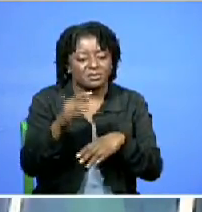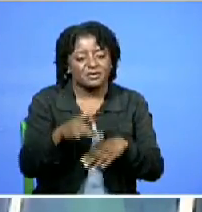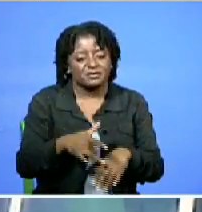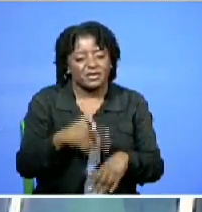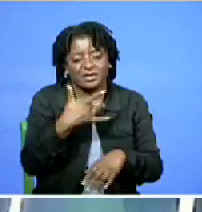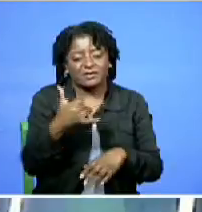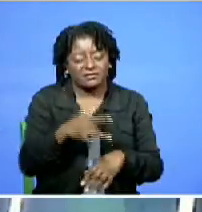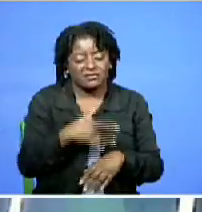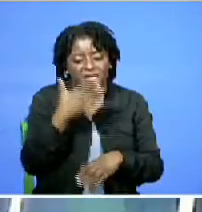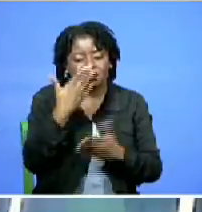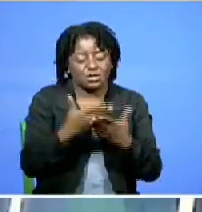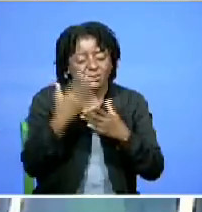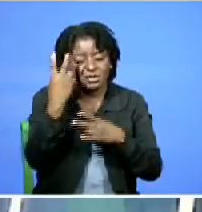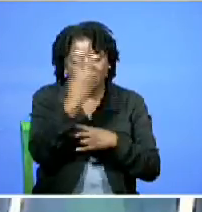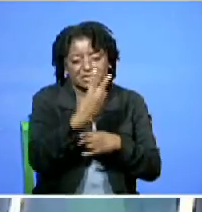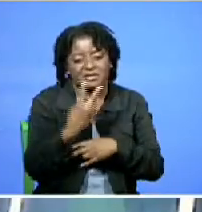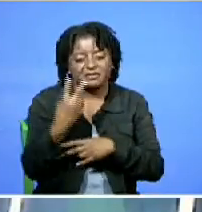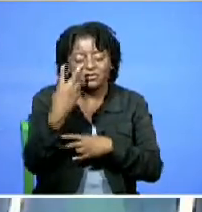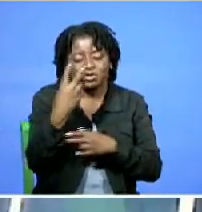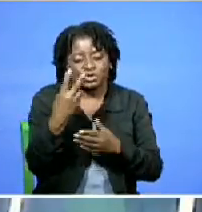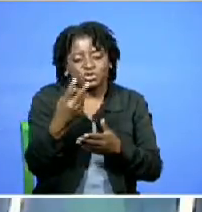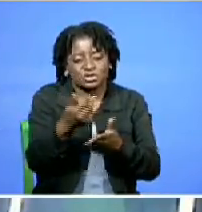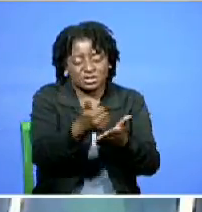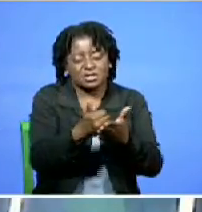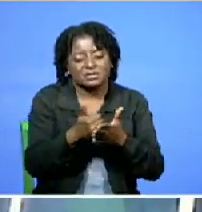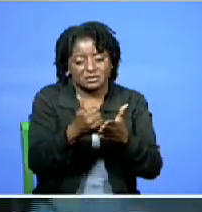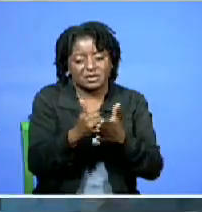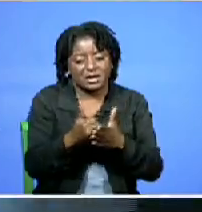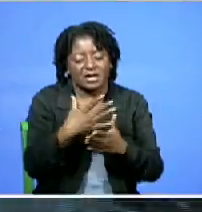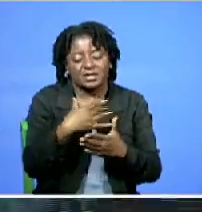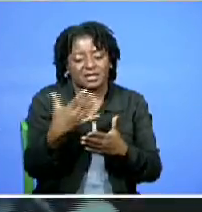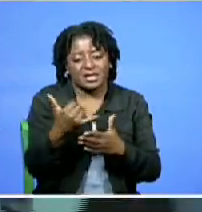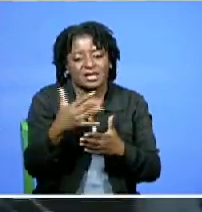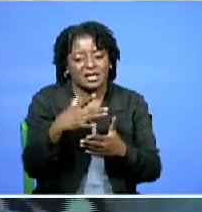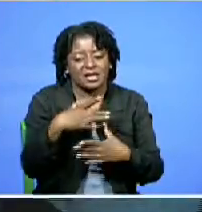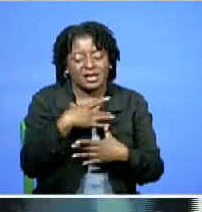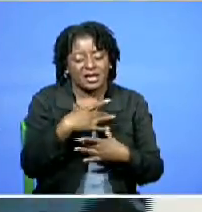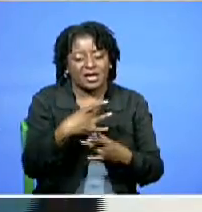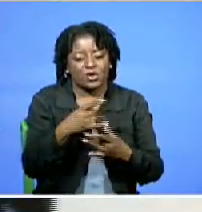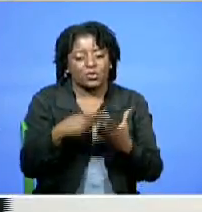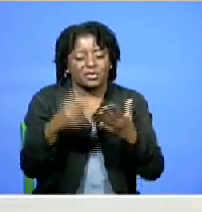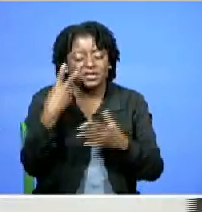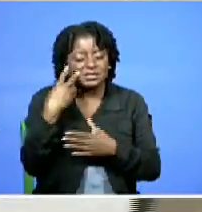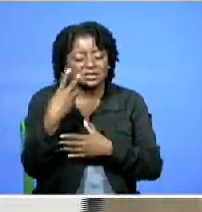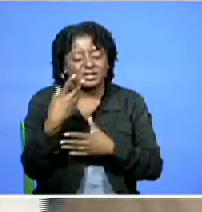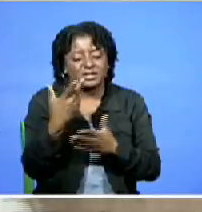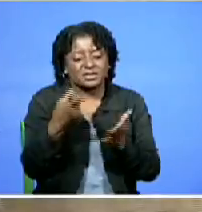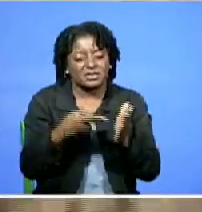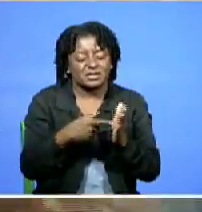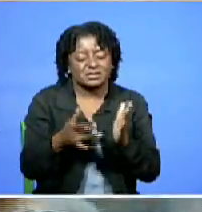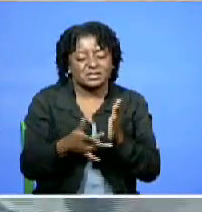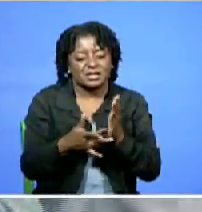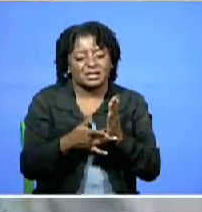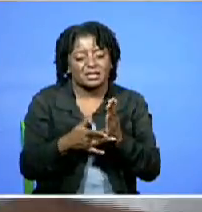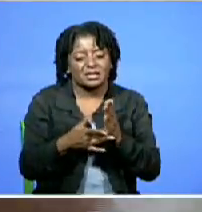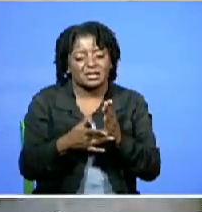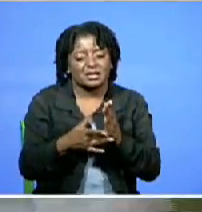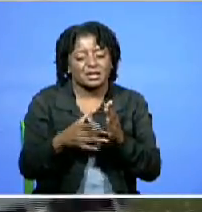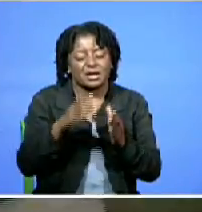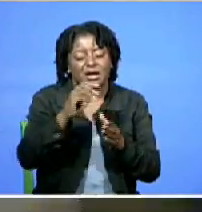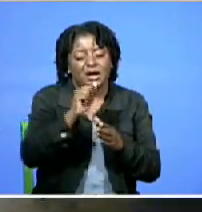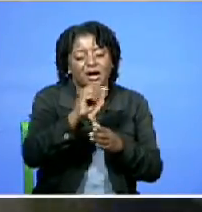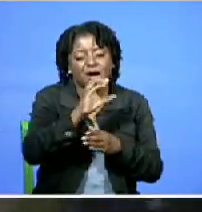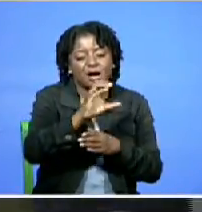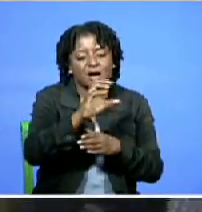they're visually appealing and they just like what they see. This technique is with acrylic pouring and epoxy, and what I do is I